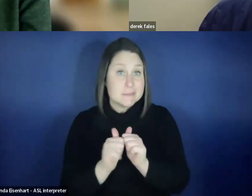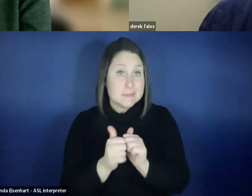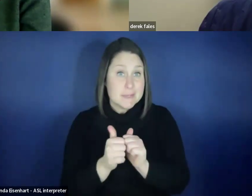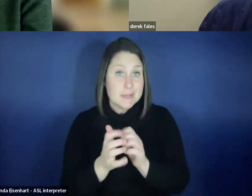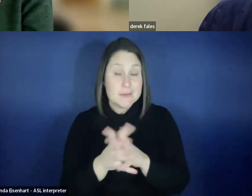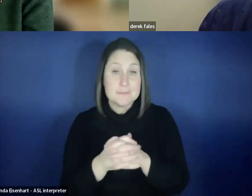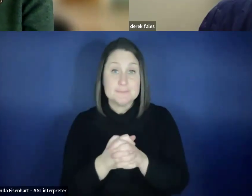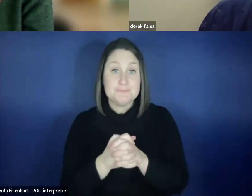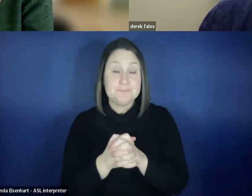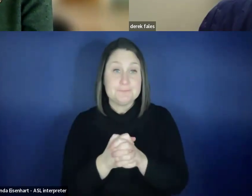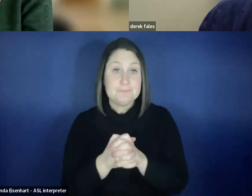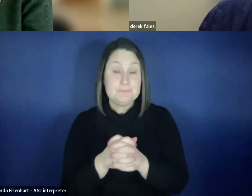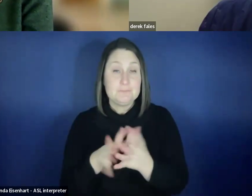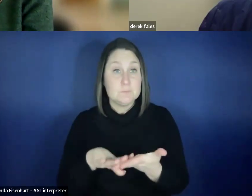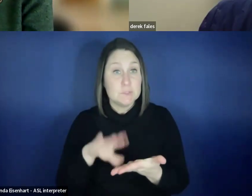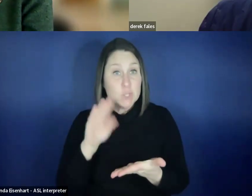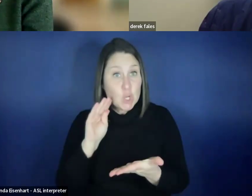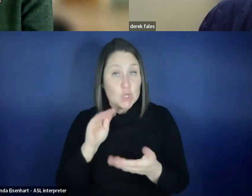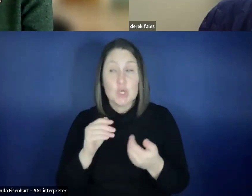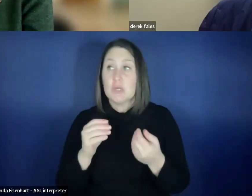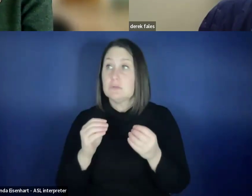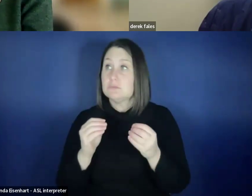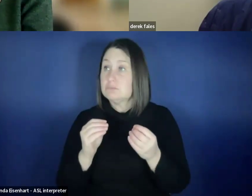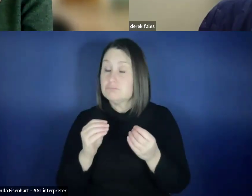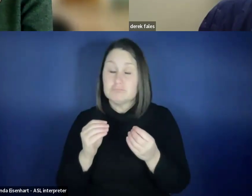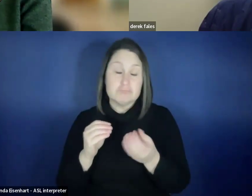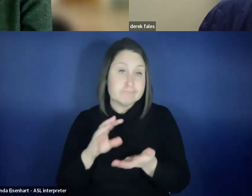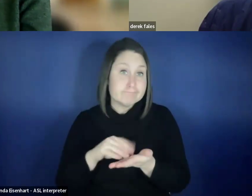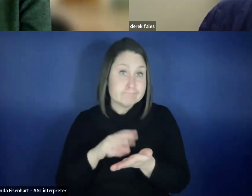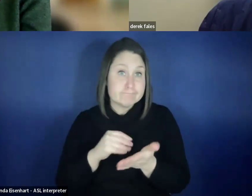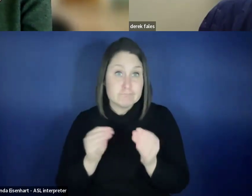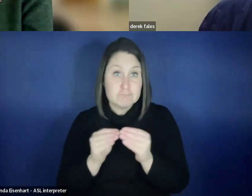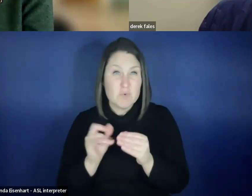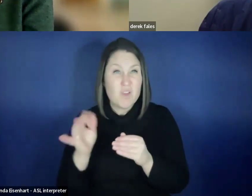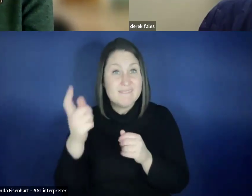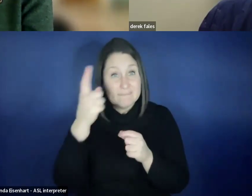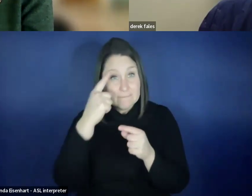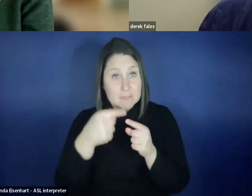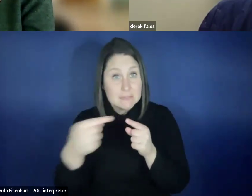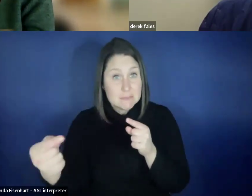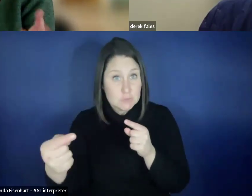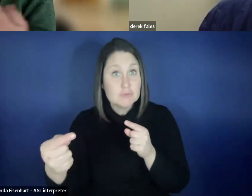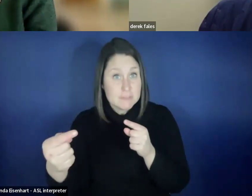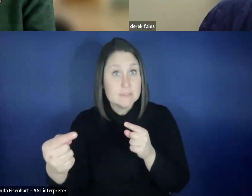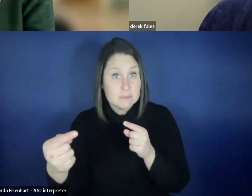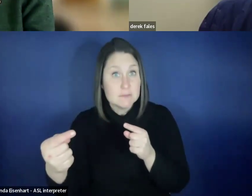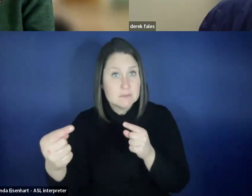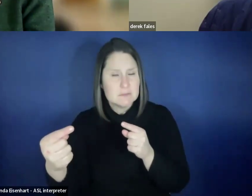to learn about them, and if you disagree with them, be in touch with your